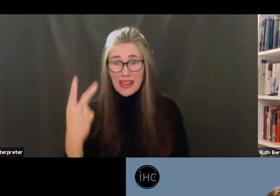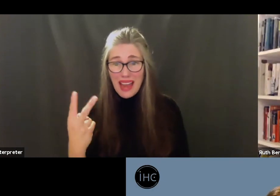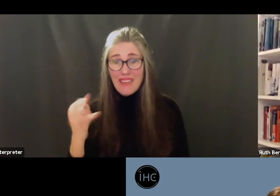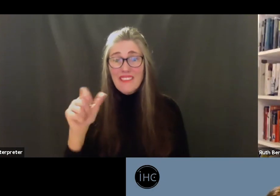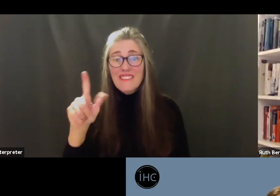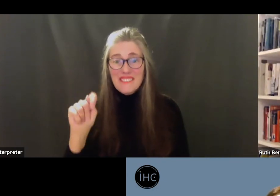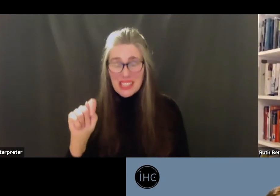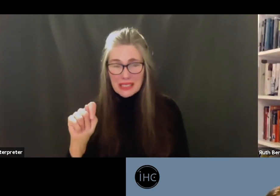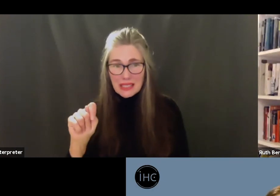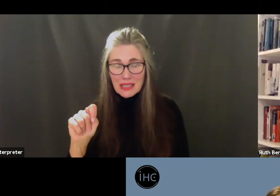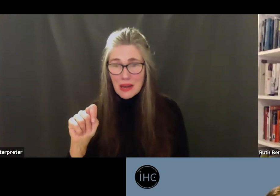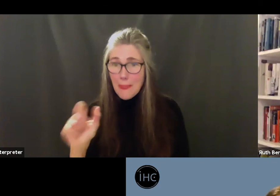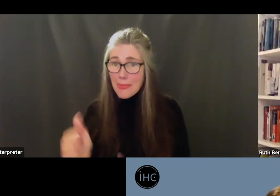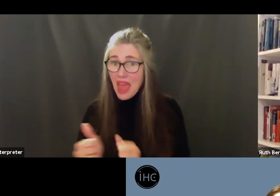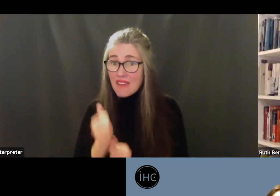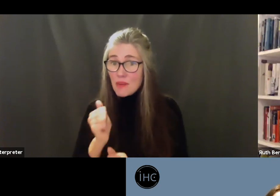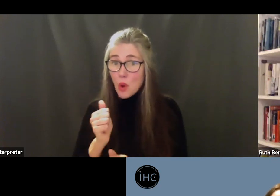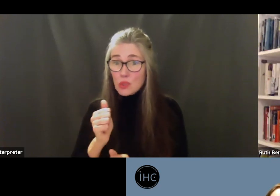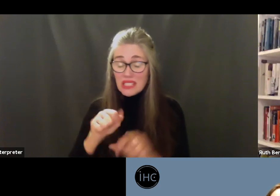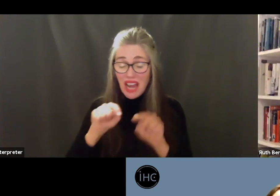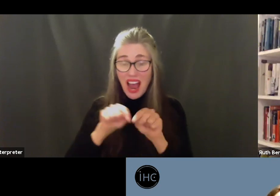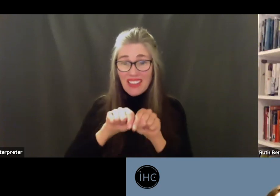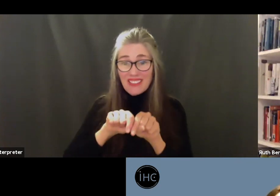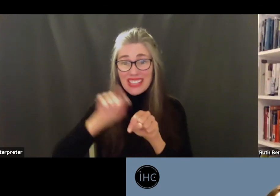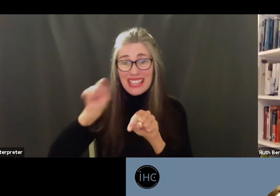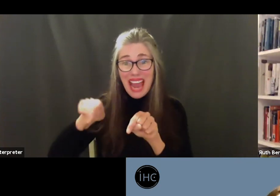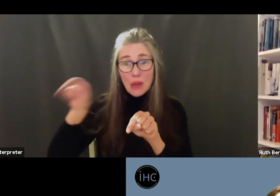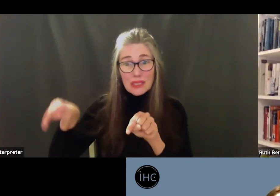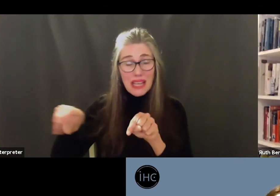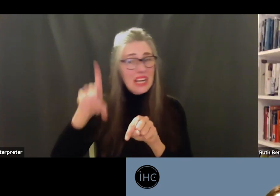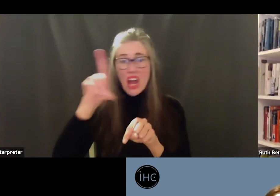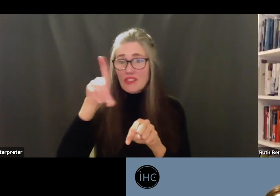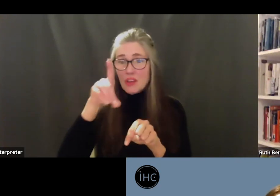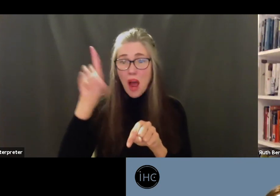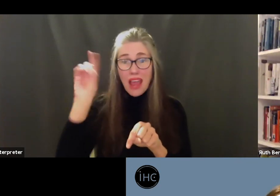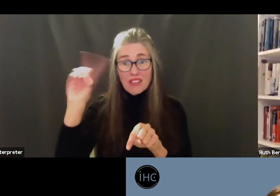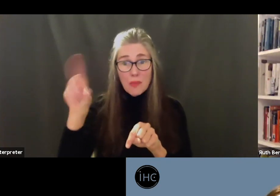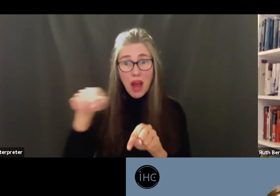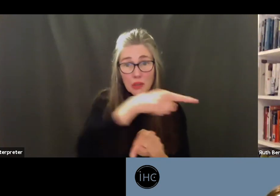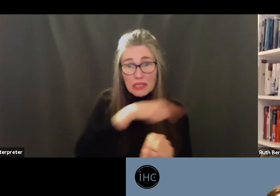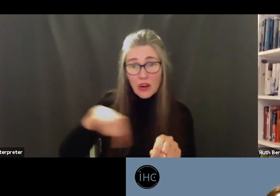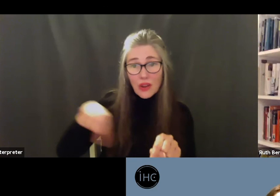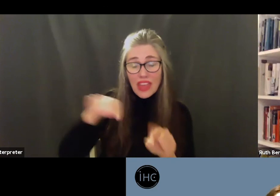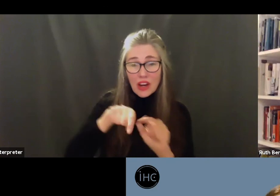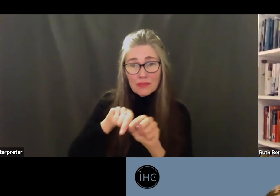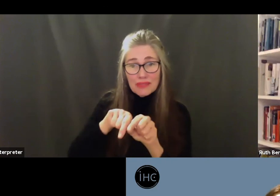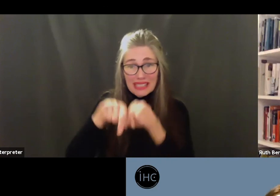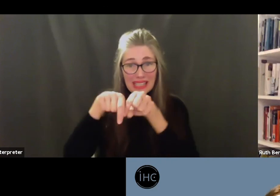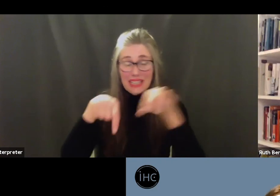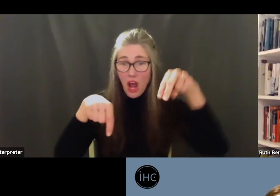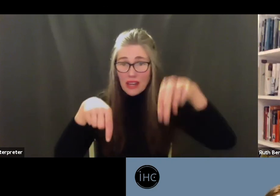sounds odd, but has most of its feet outside of democracy? It's not interested in bipartisan governance